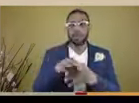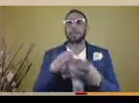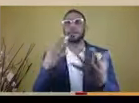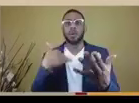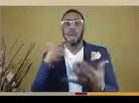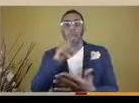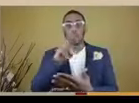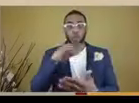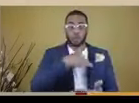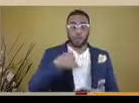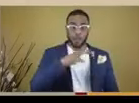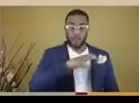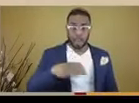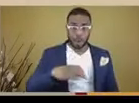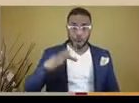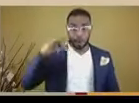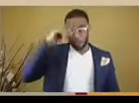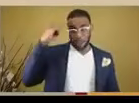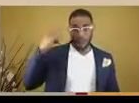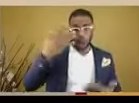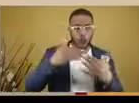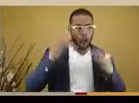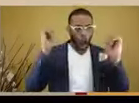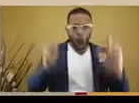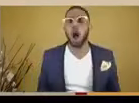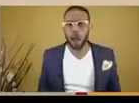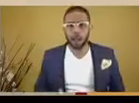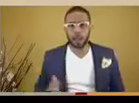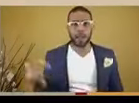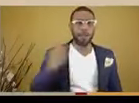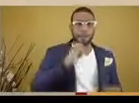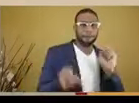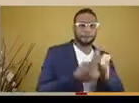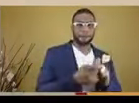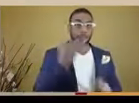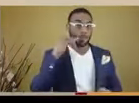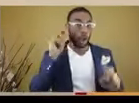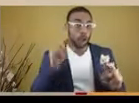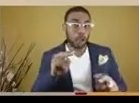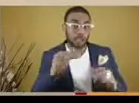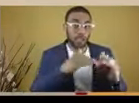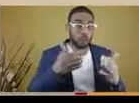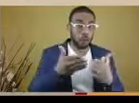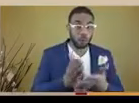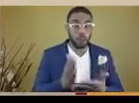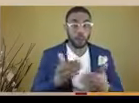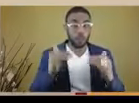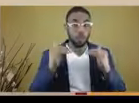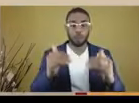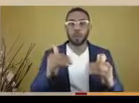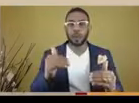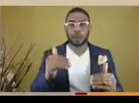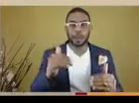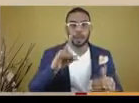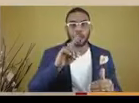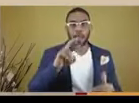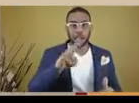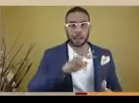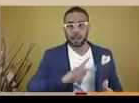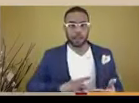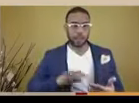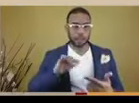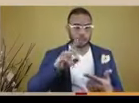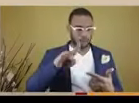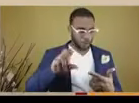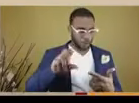22 members of Congress Black, lost all of that, backlash. If you look at the civil rights movement, Dr. King, John Lewis, Fannie